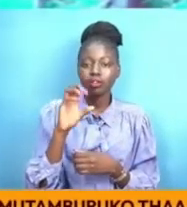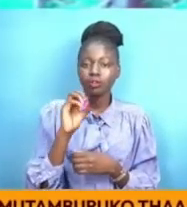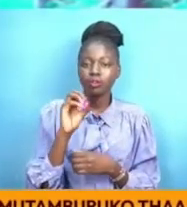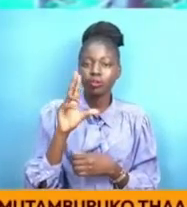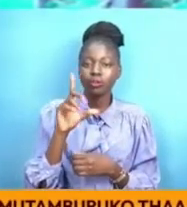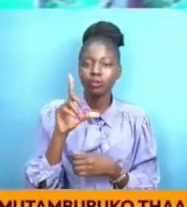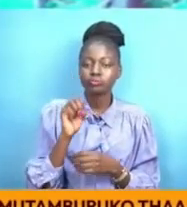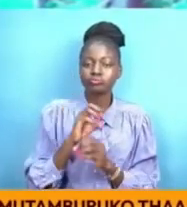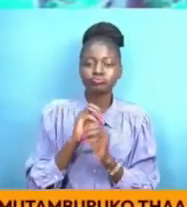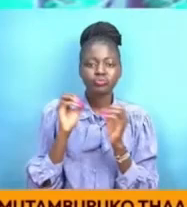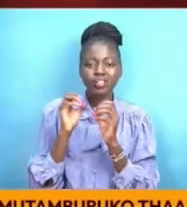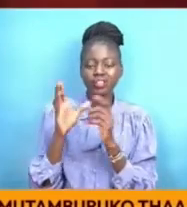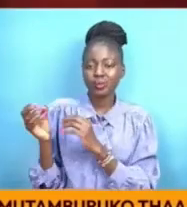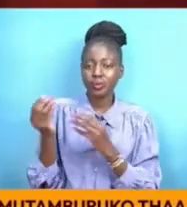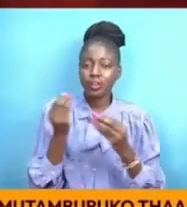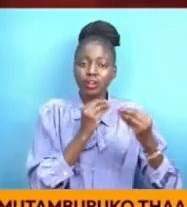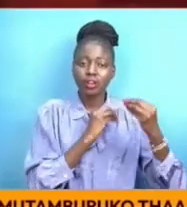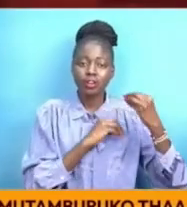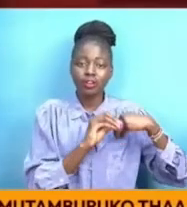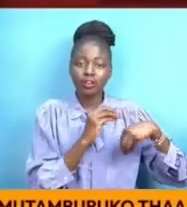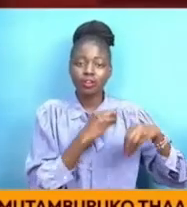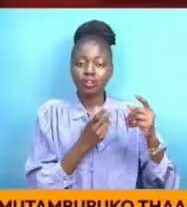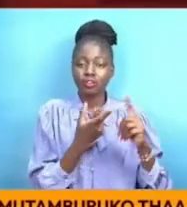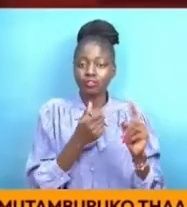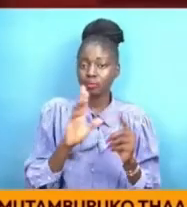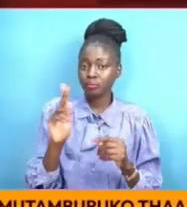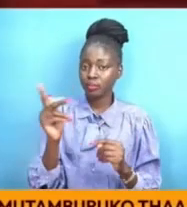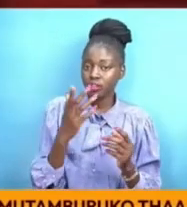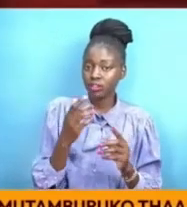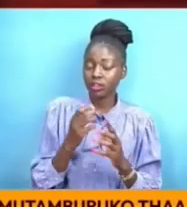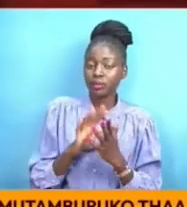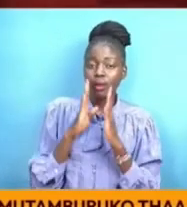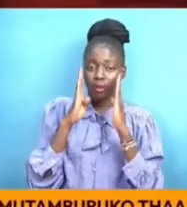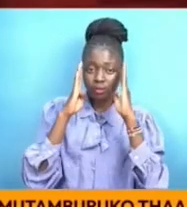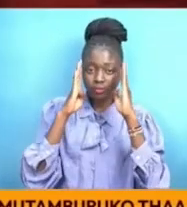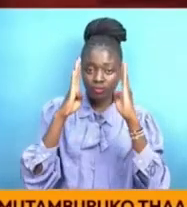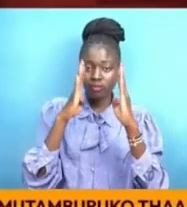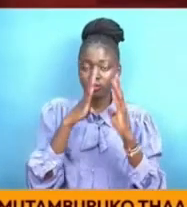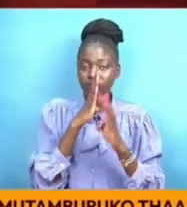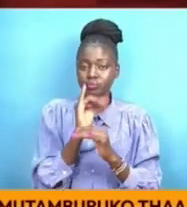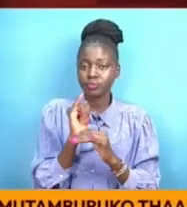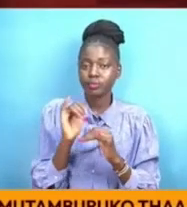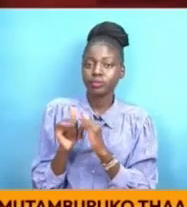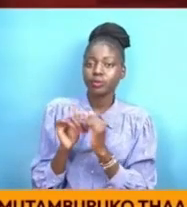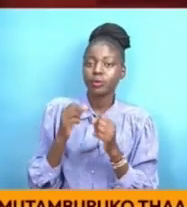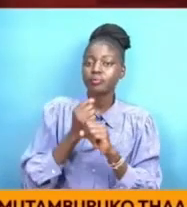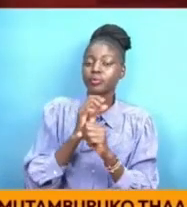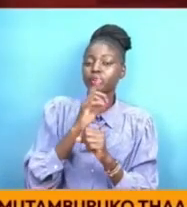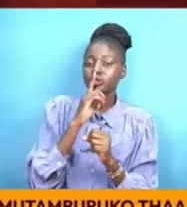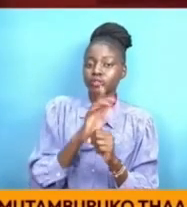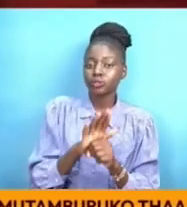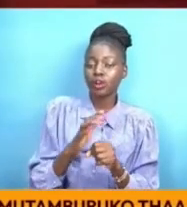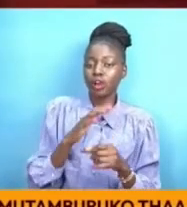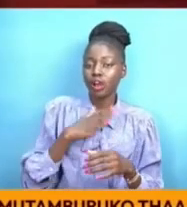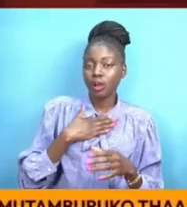are extorting bribes from Kenyans? And my focus has been to ensure that our country is safe.